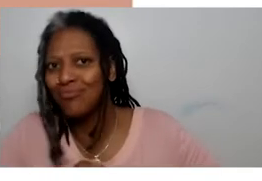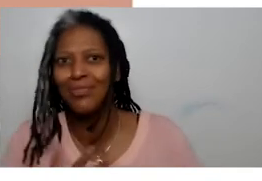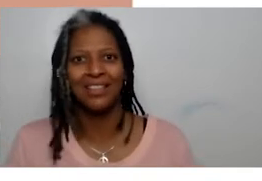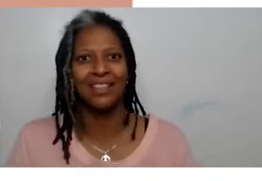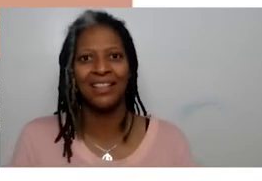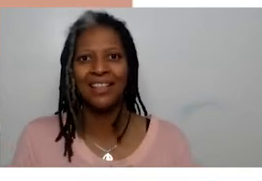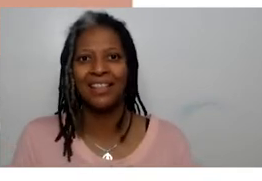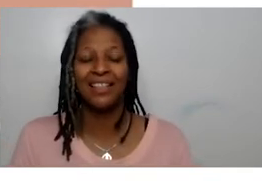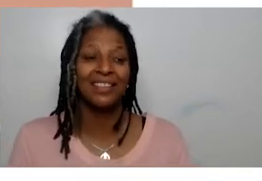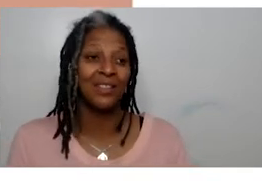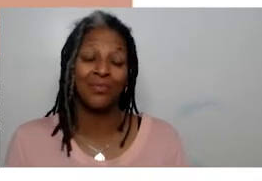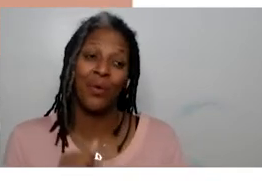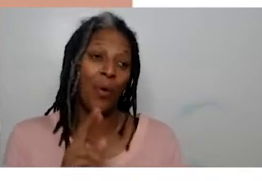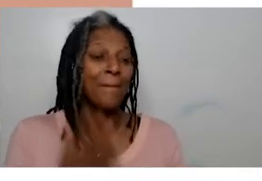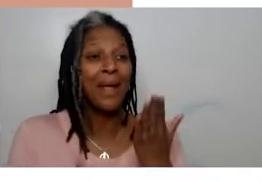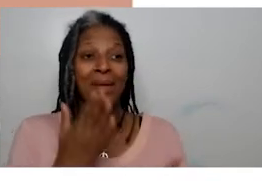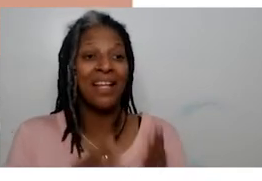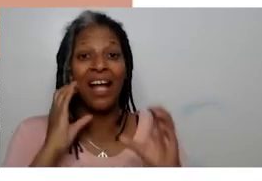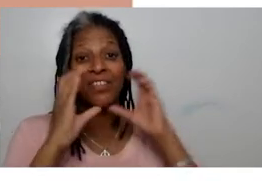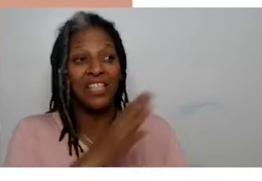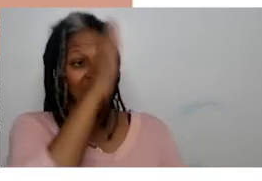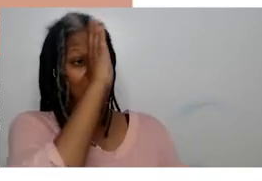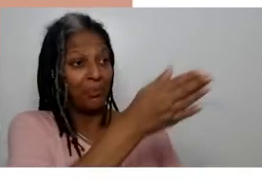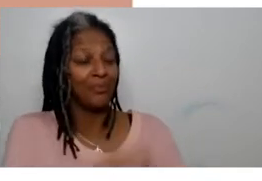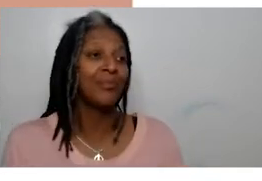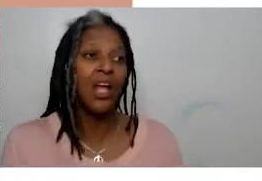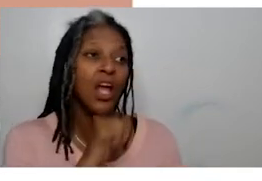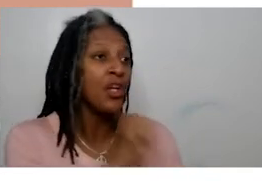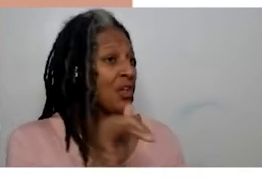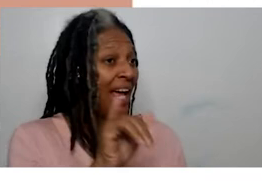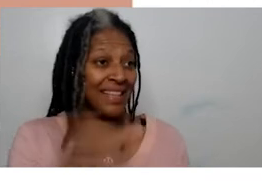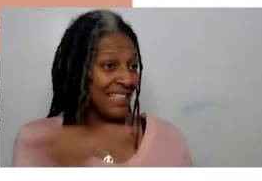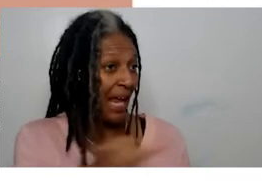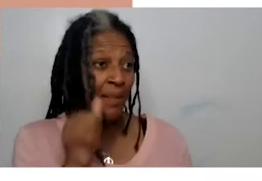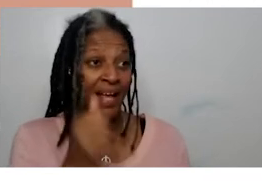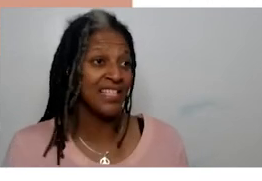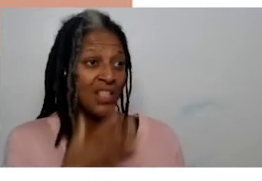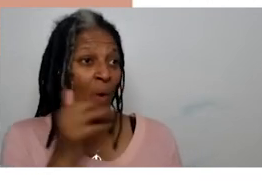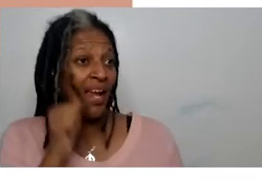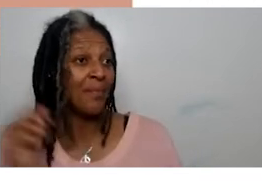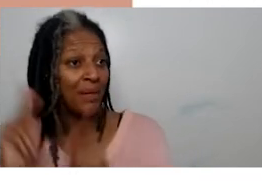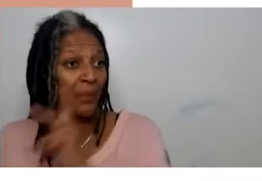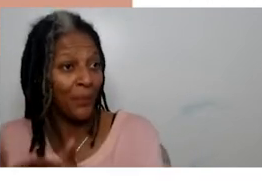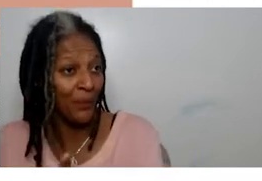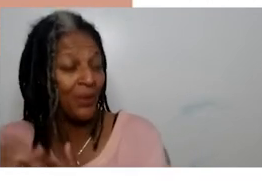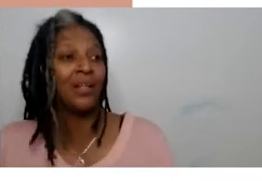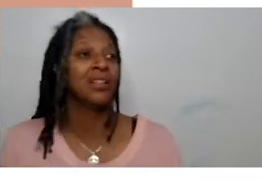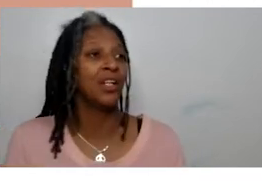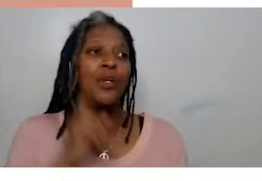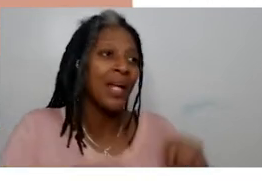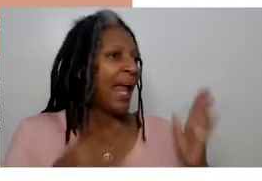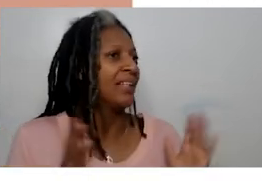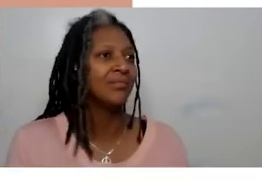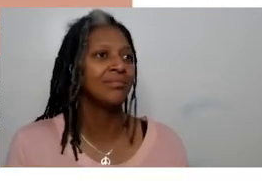very straightforward talk of you're not the same, don't act like them, because it will put you in a different situation.